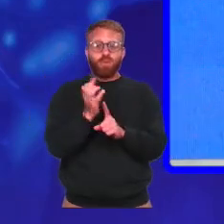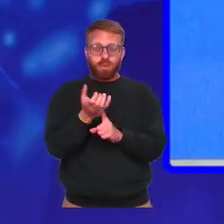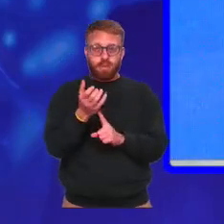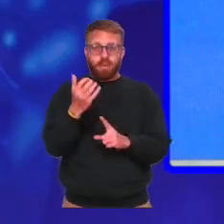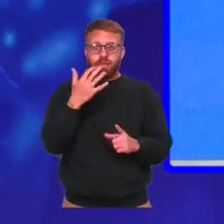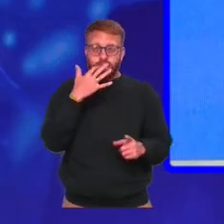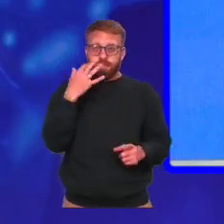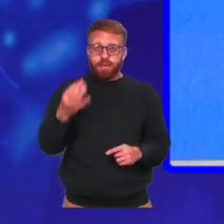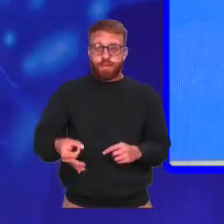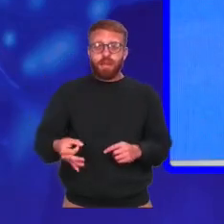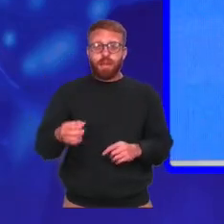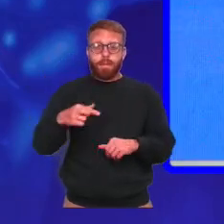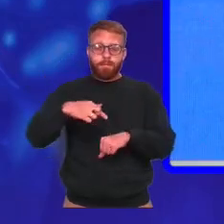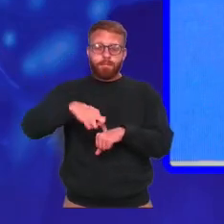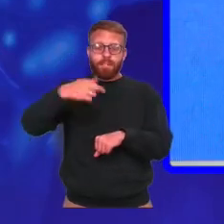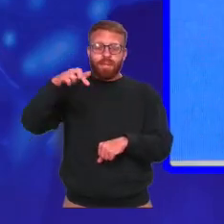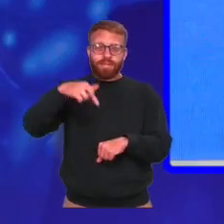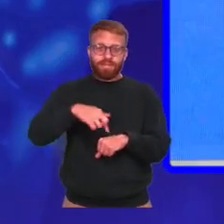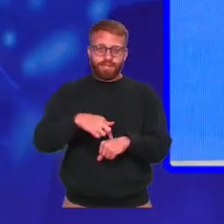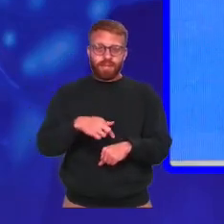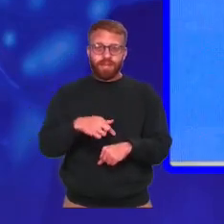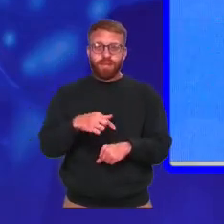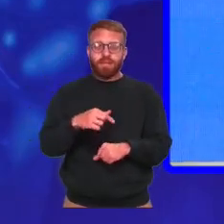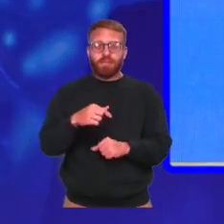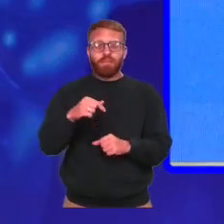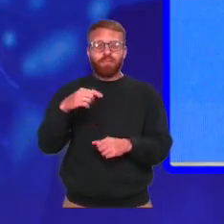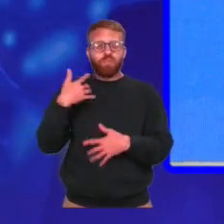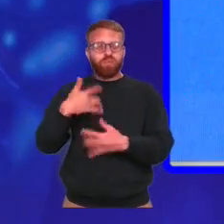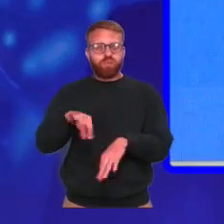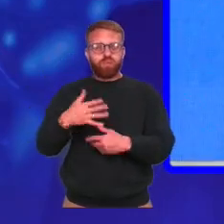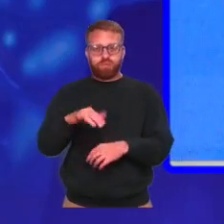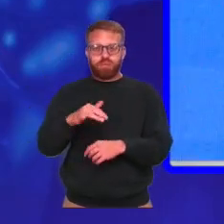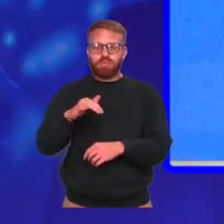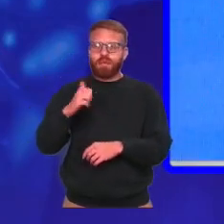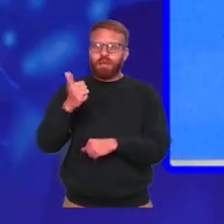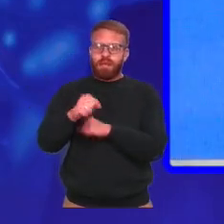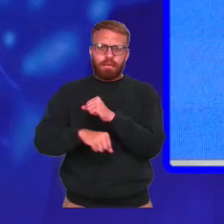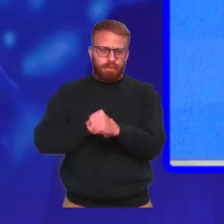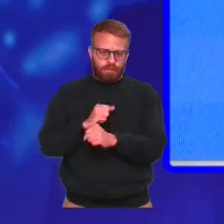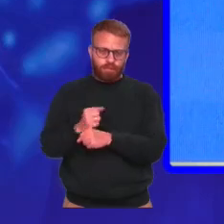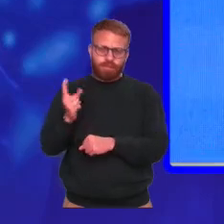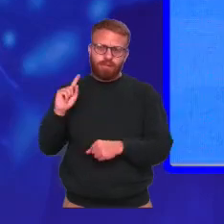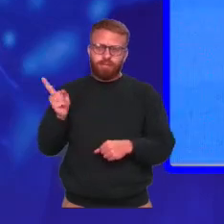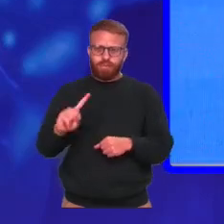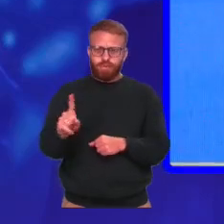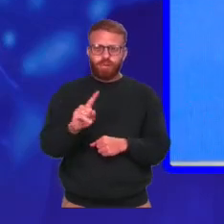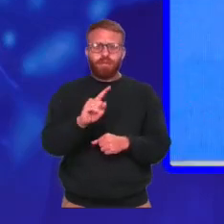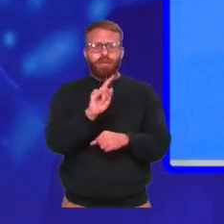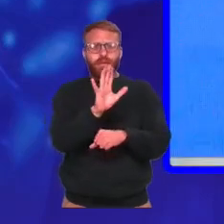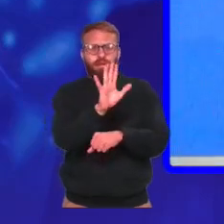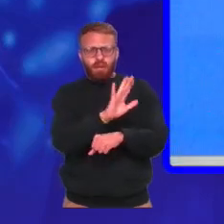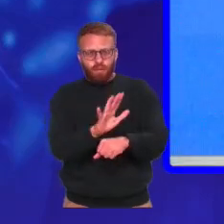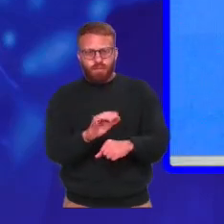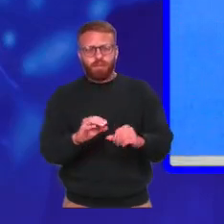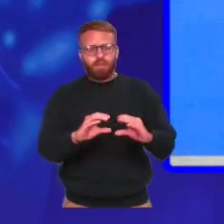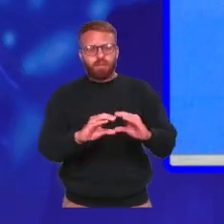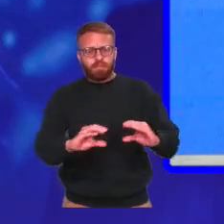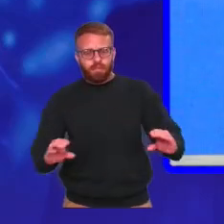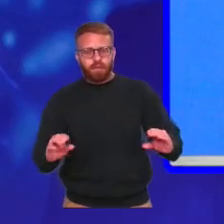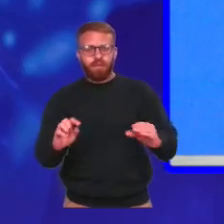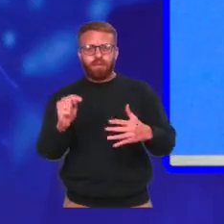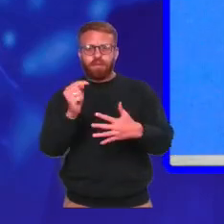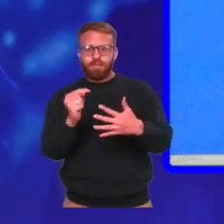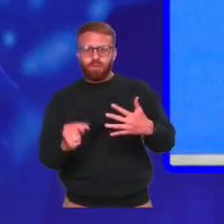decades targeting our own hardware and squeezing all the performance out of that hardware, making the hardware shine. And then once you have